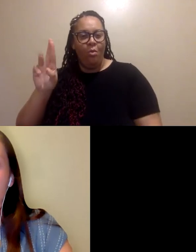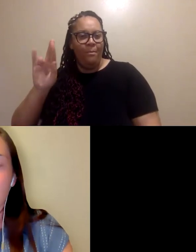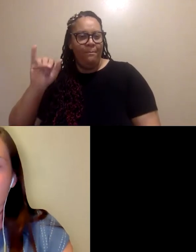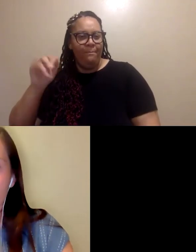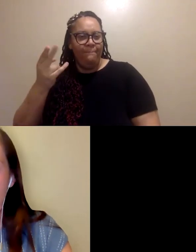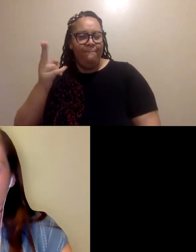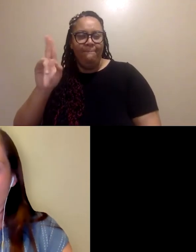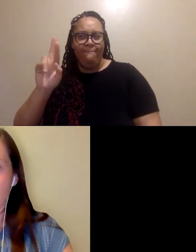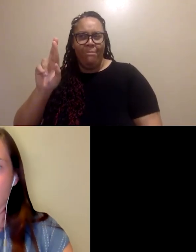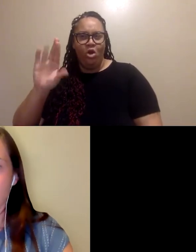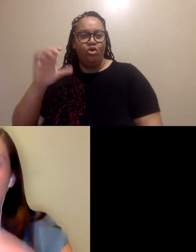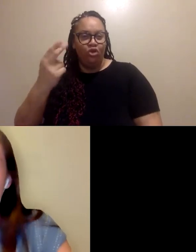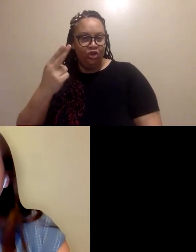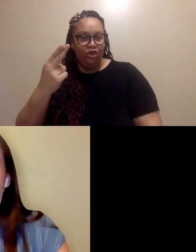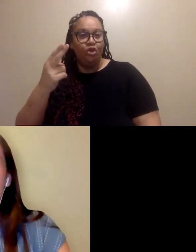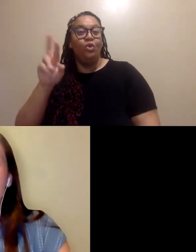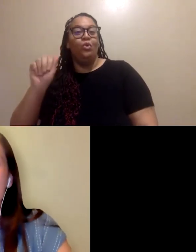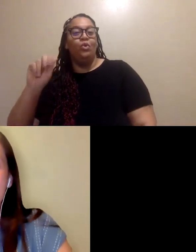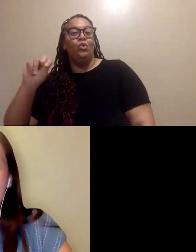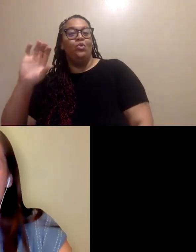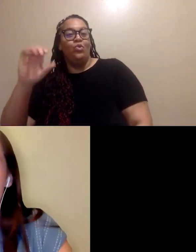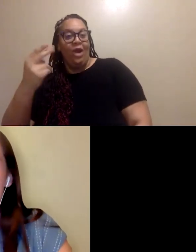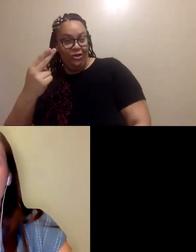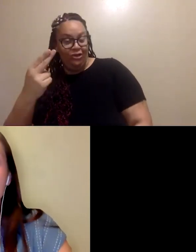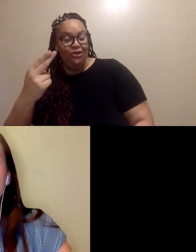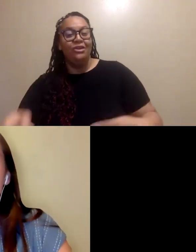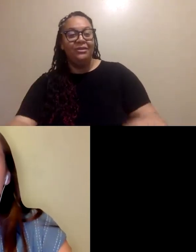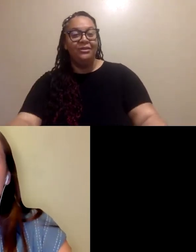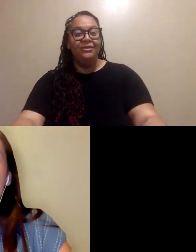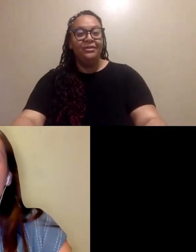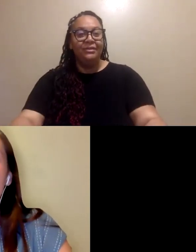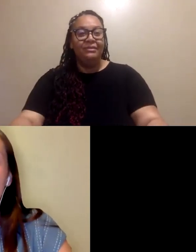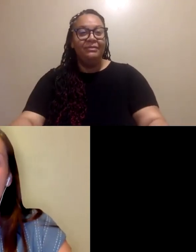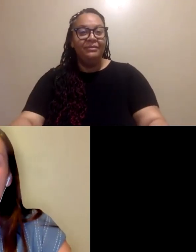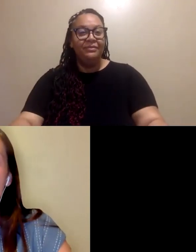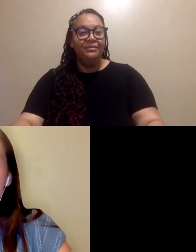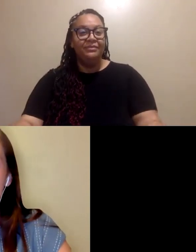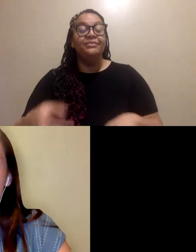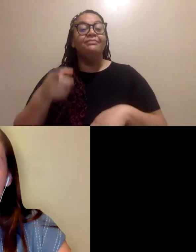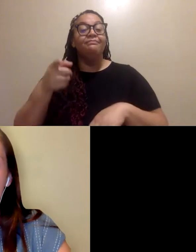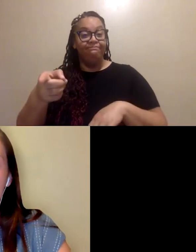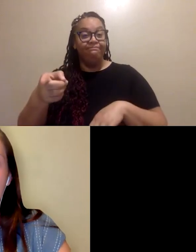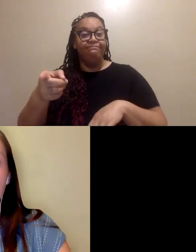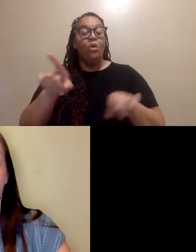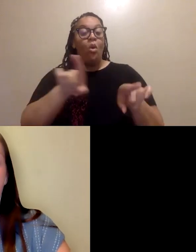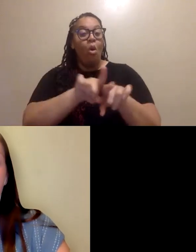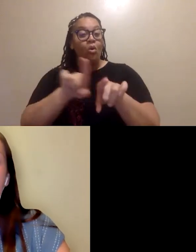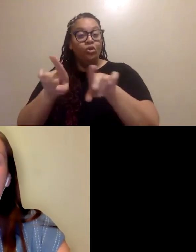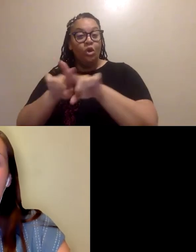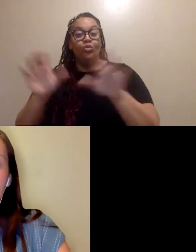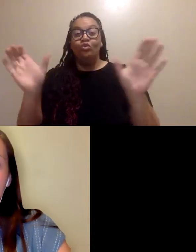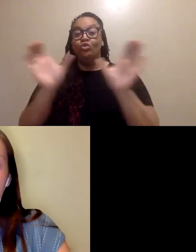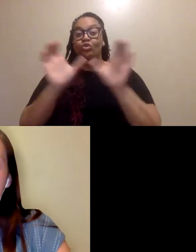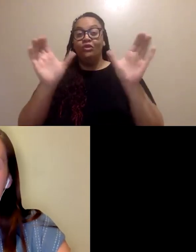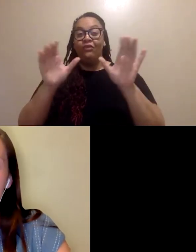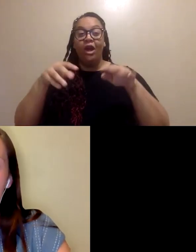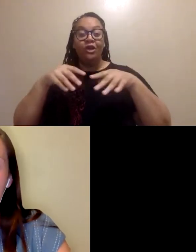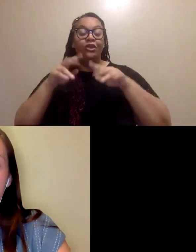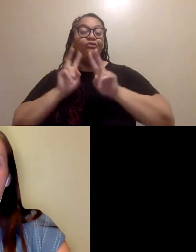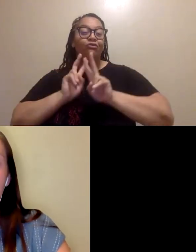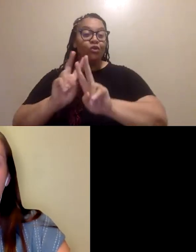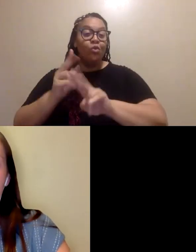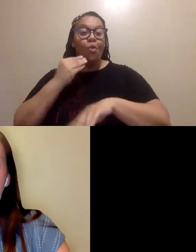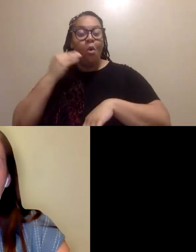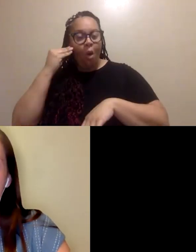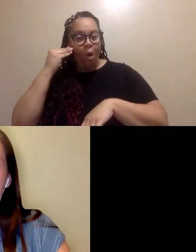Sorry, got switched up here. Marianne Perry is also a certified home funeral guide and has been educated in the community